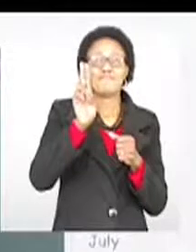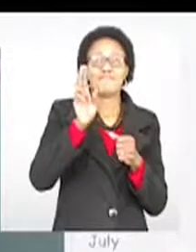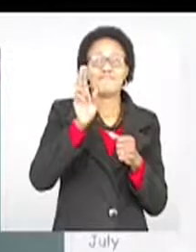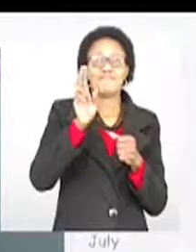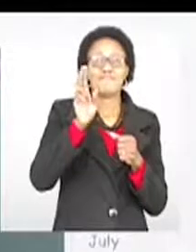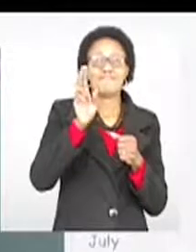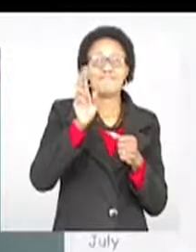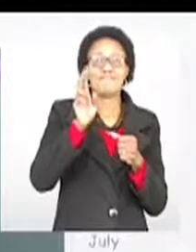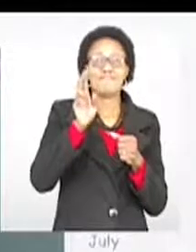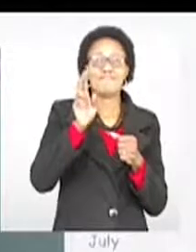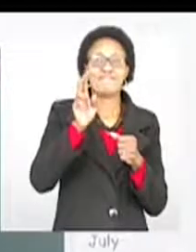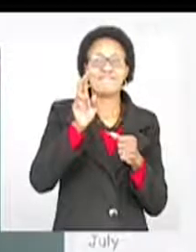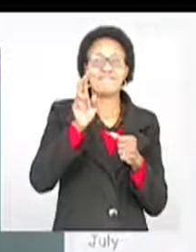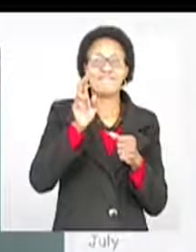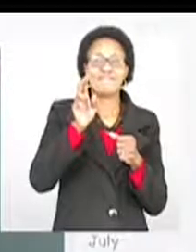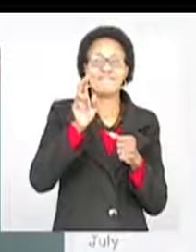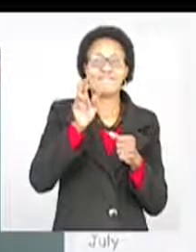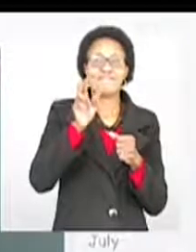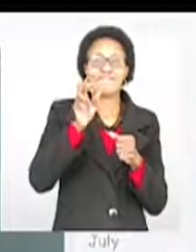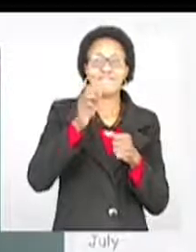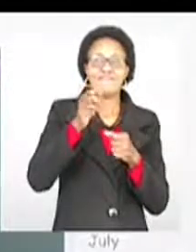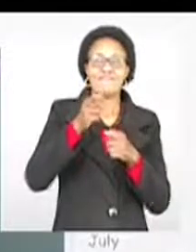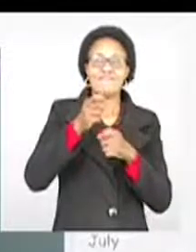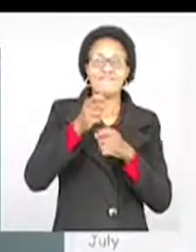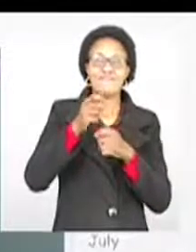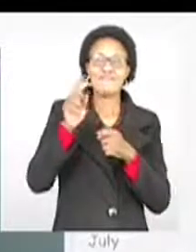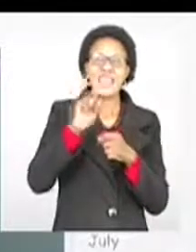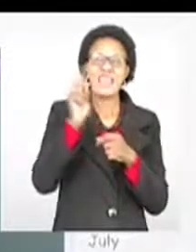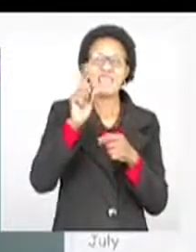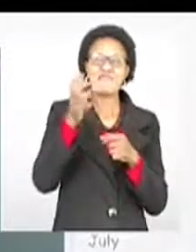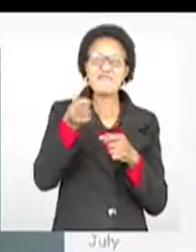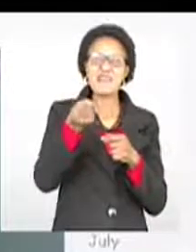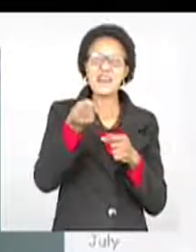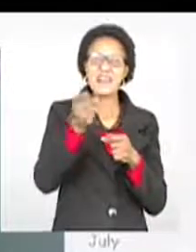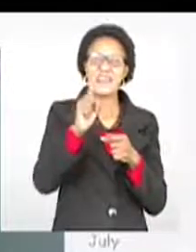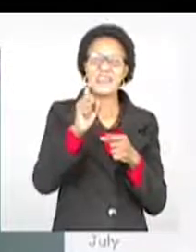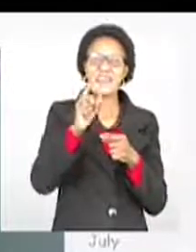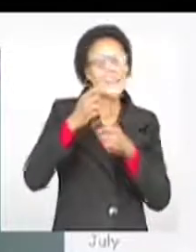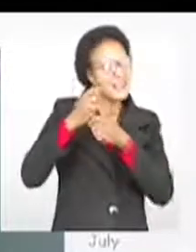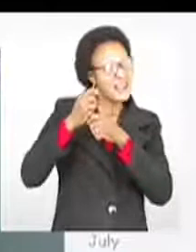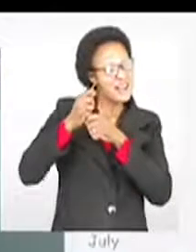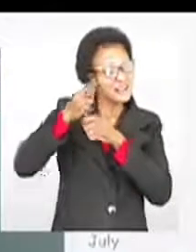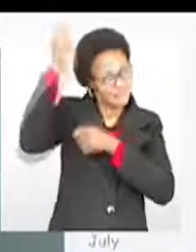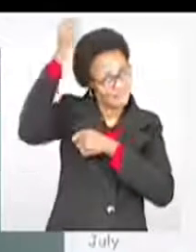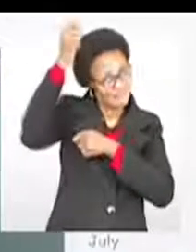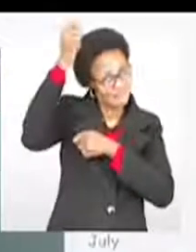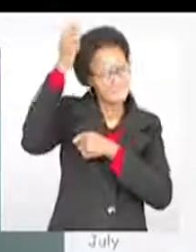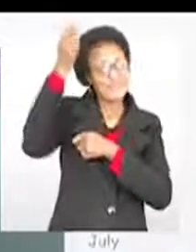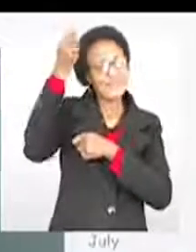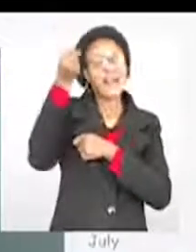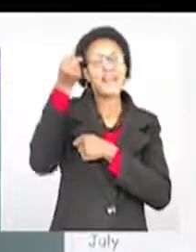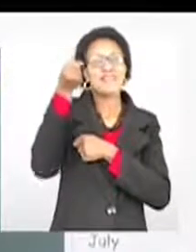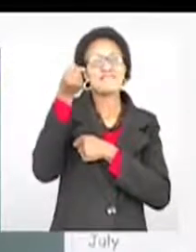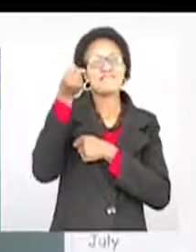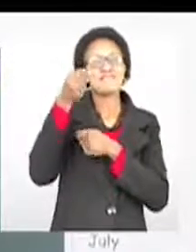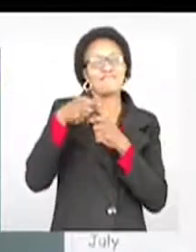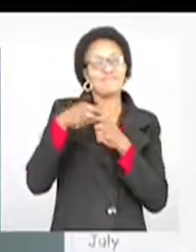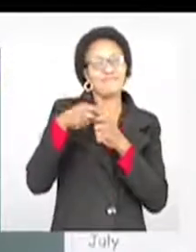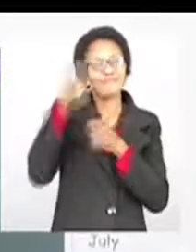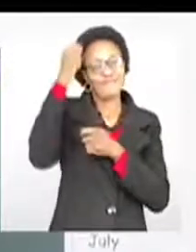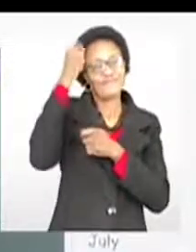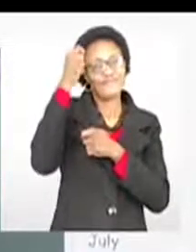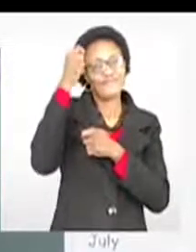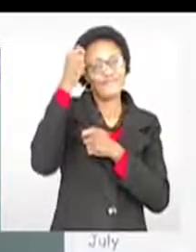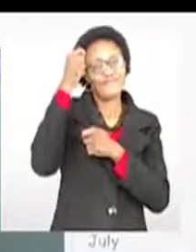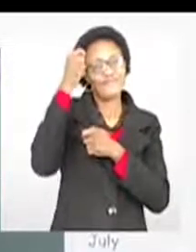I have? That's right, I have an umbrella. Let's see if this umbrella works.